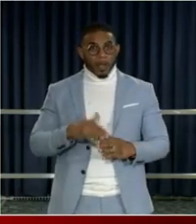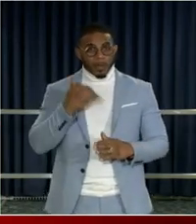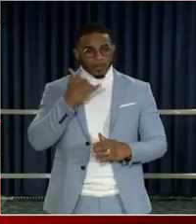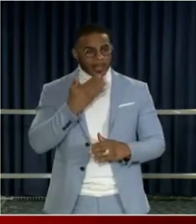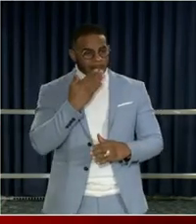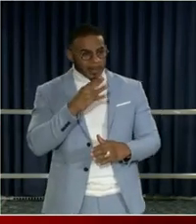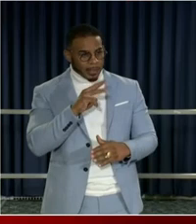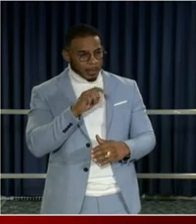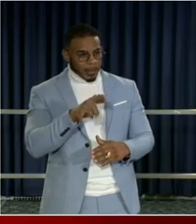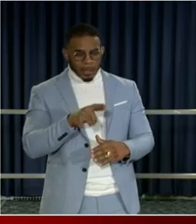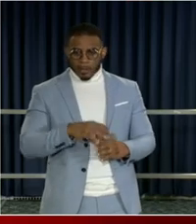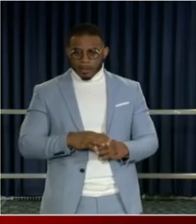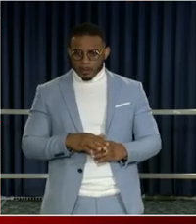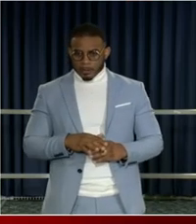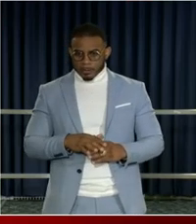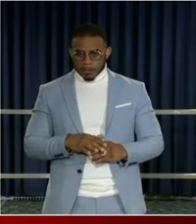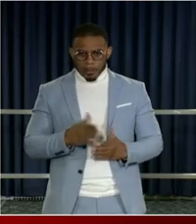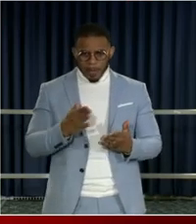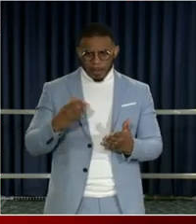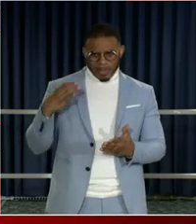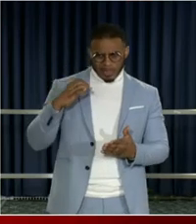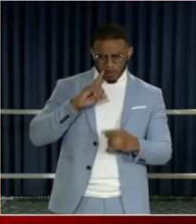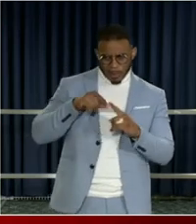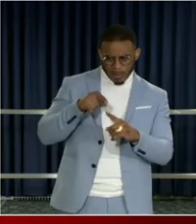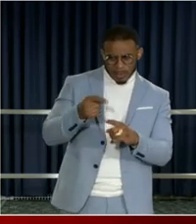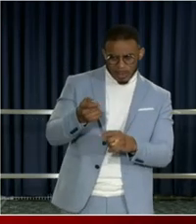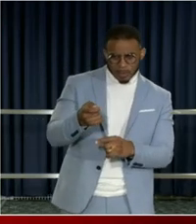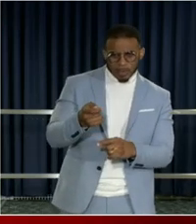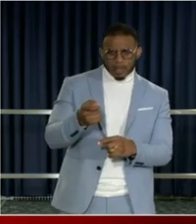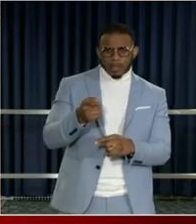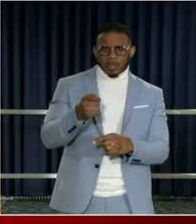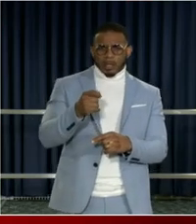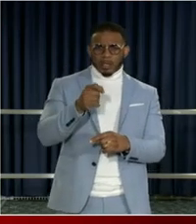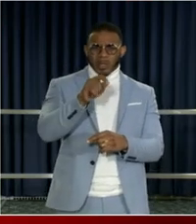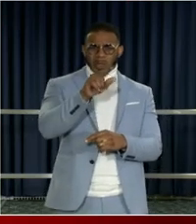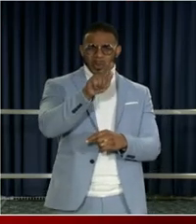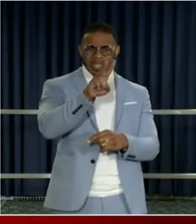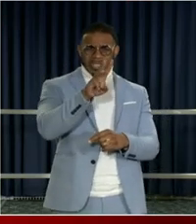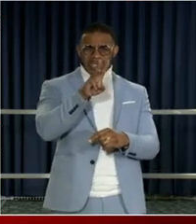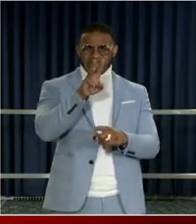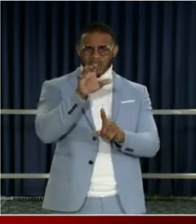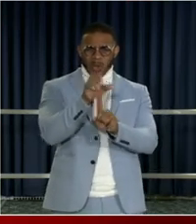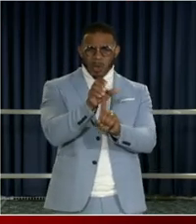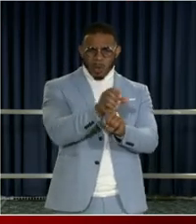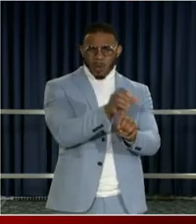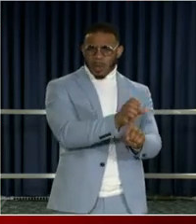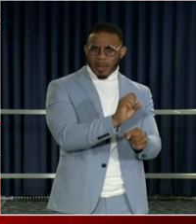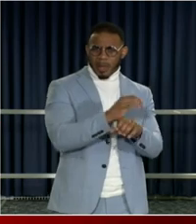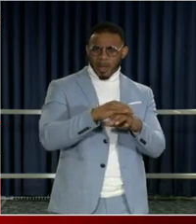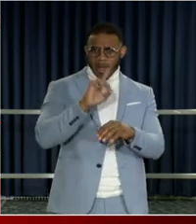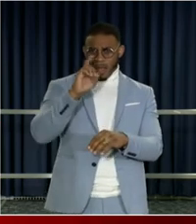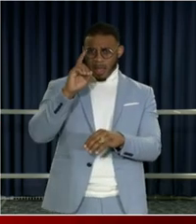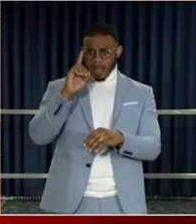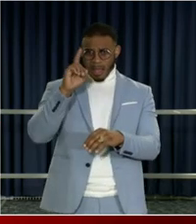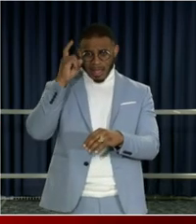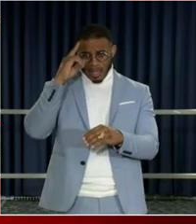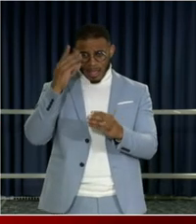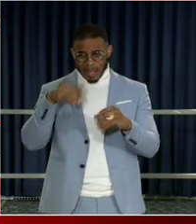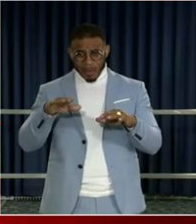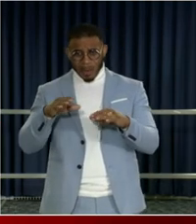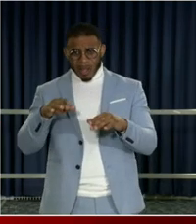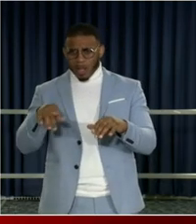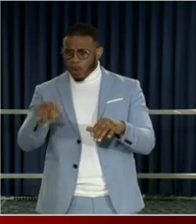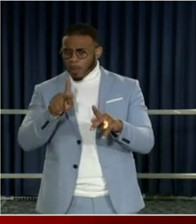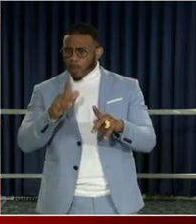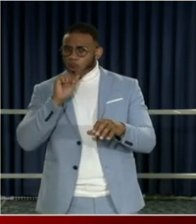Thank you, Mayor. Maybe the chief could just speak to this a little bit, but the 26 arrests that were made on the Capitol grounds, were those people